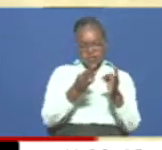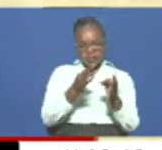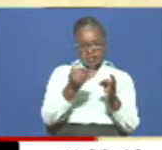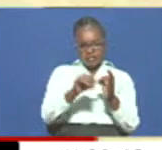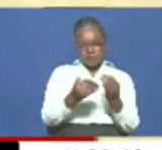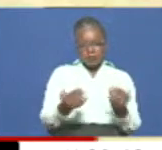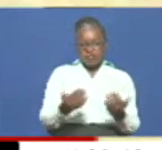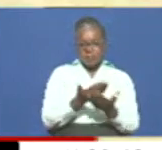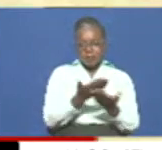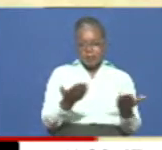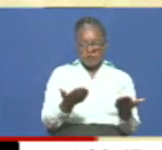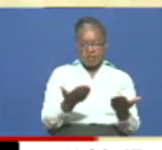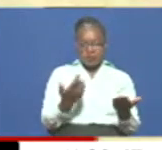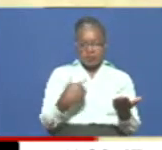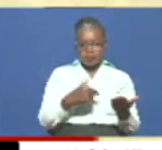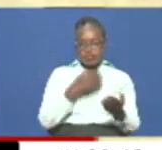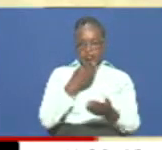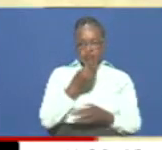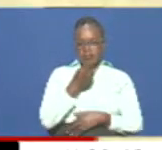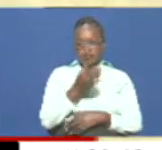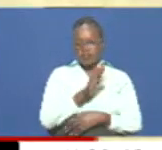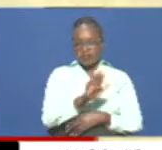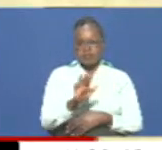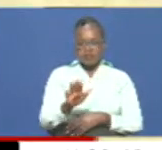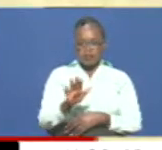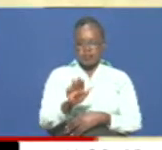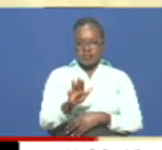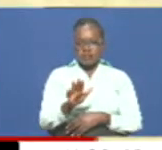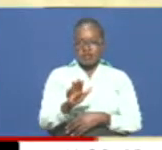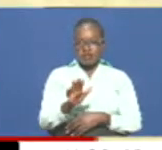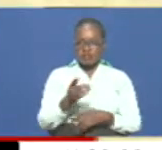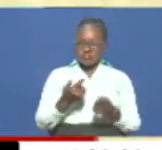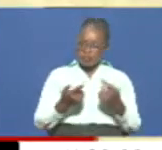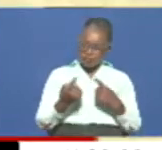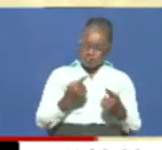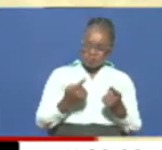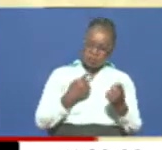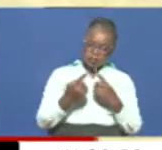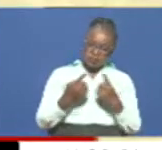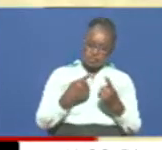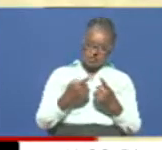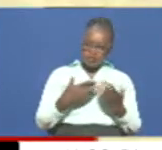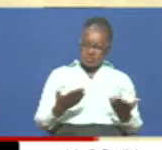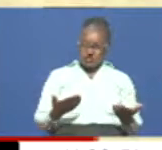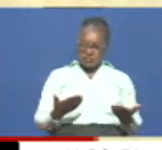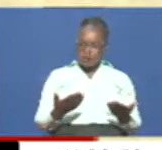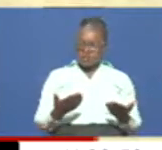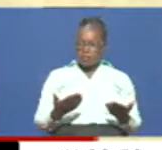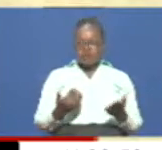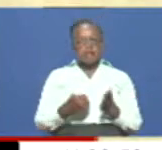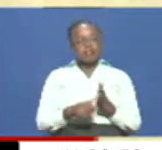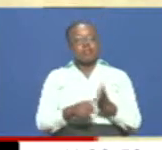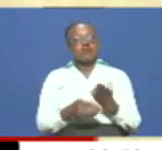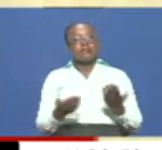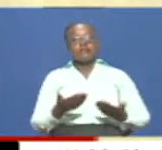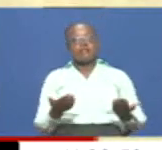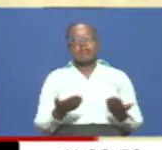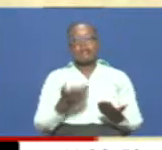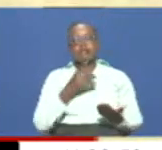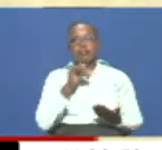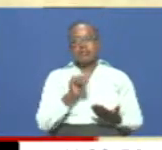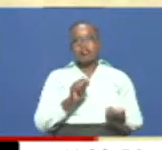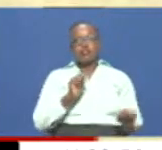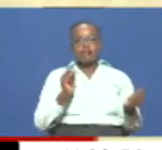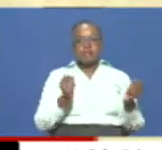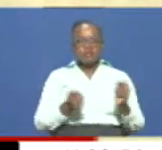we are our fathers to come up and tell us where we are going wrong, so that we can